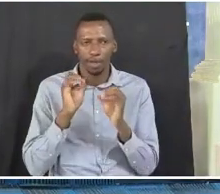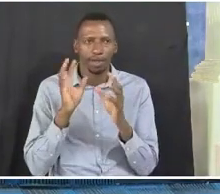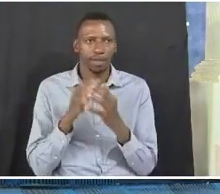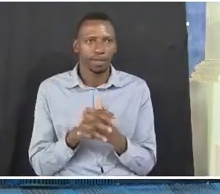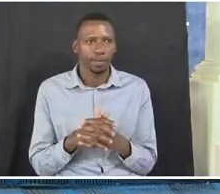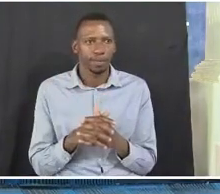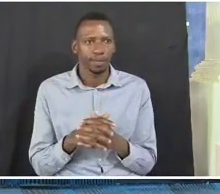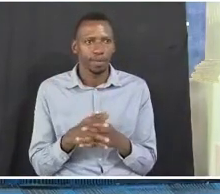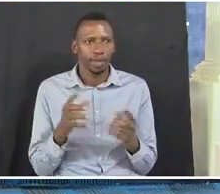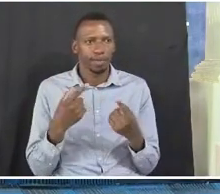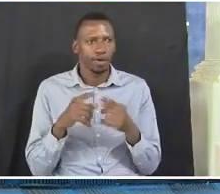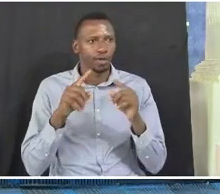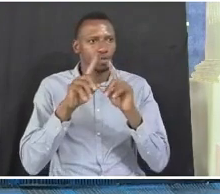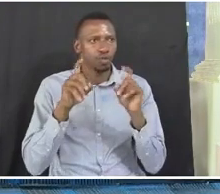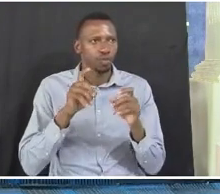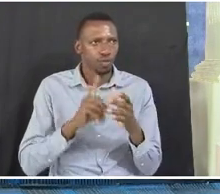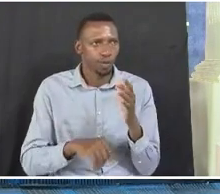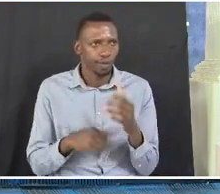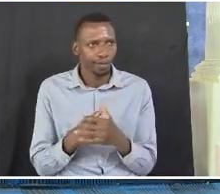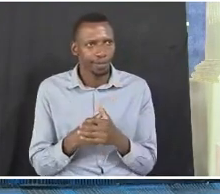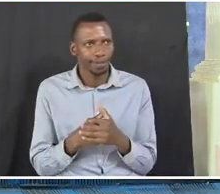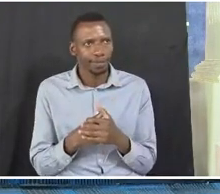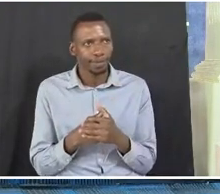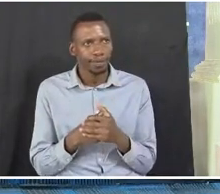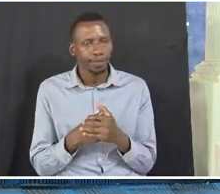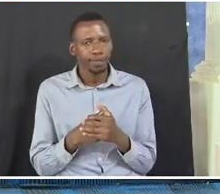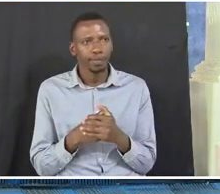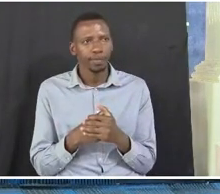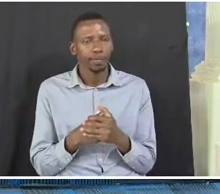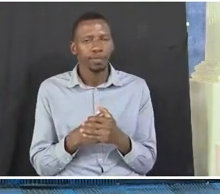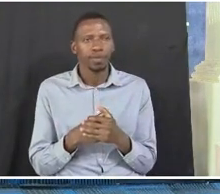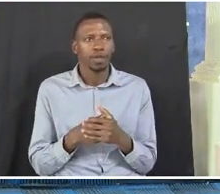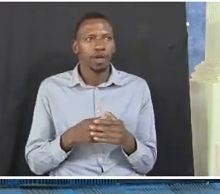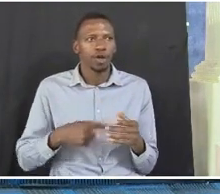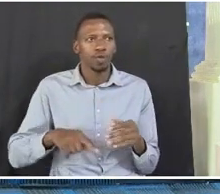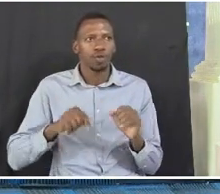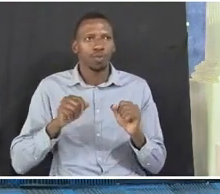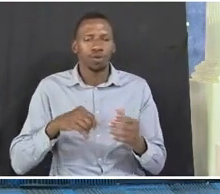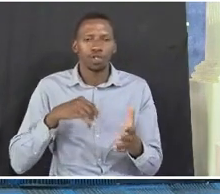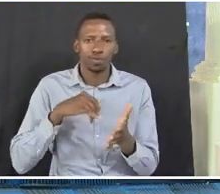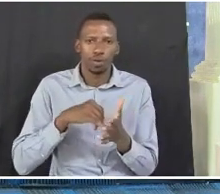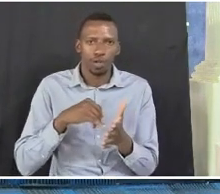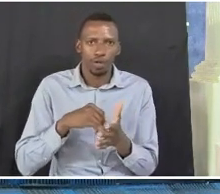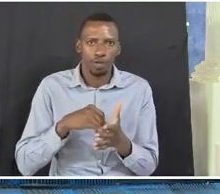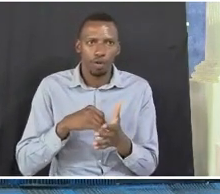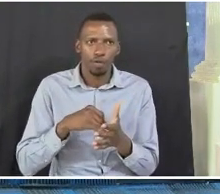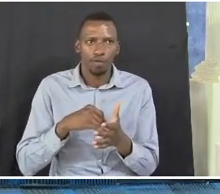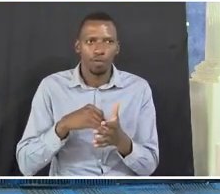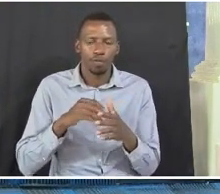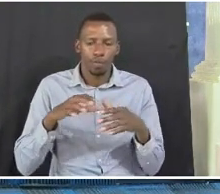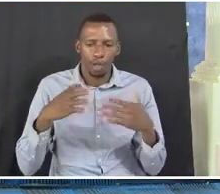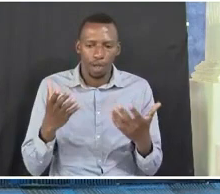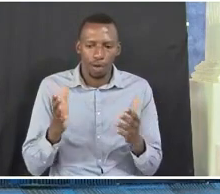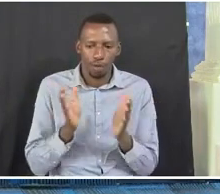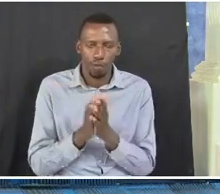The question is, how shall we get involved with all this in mind?